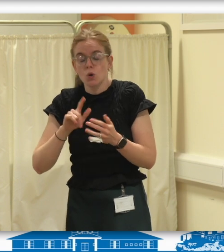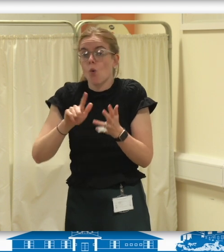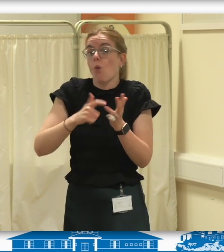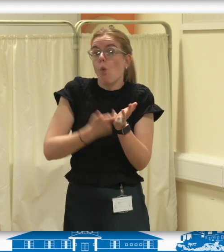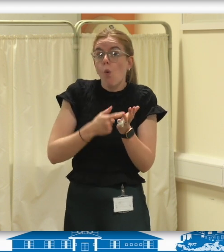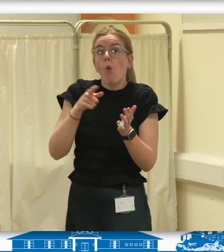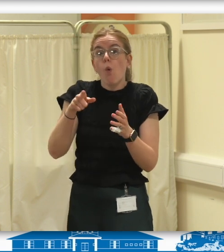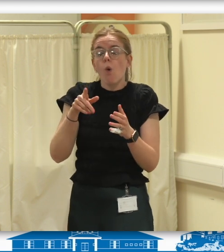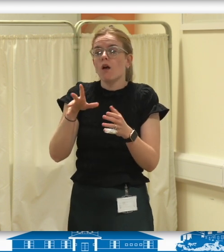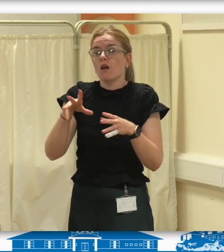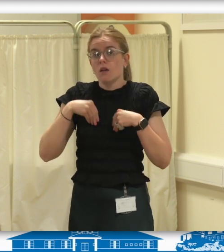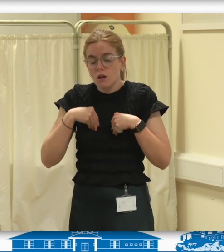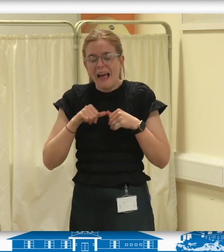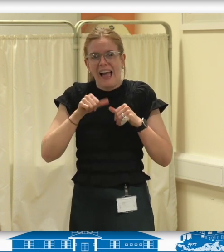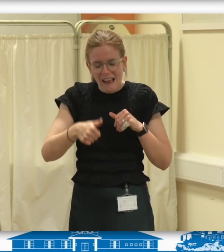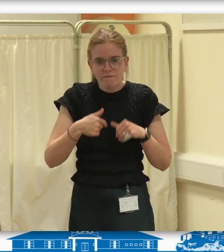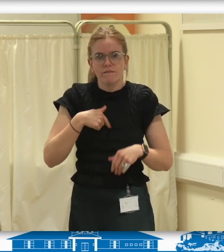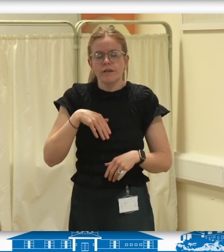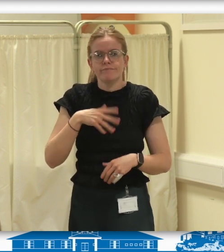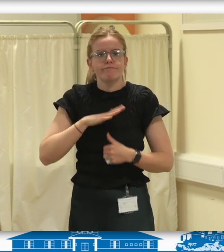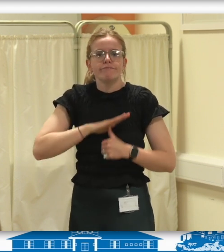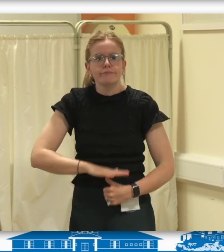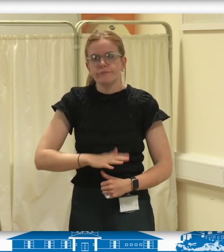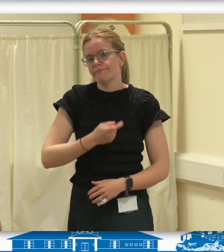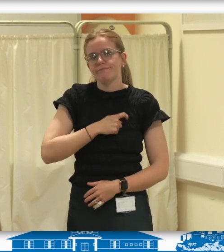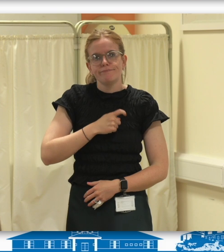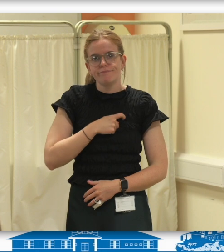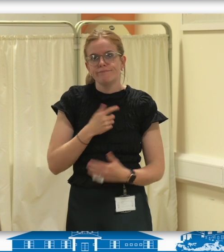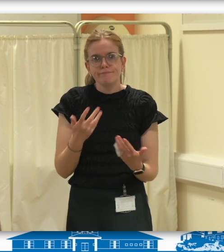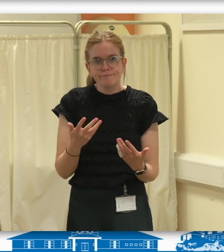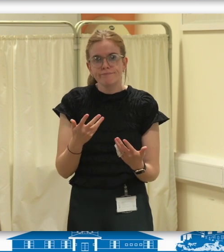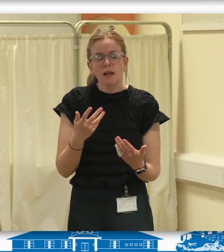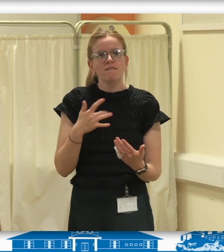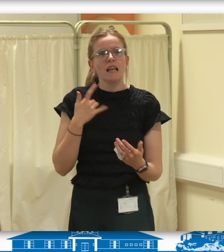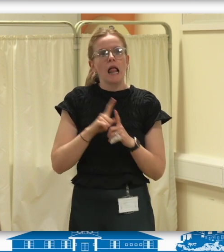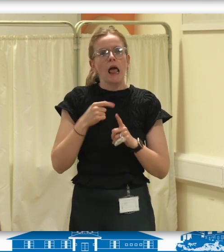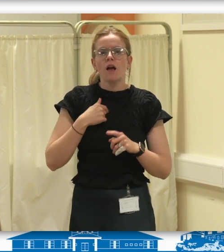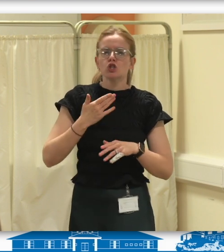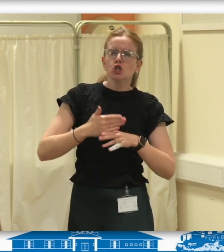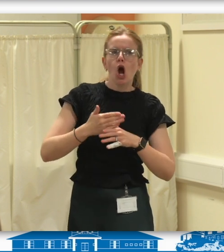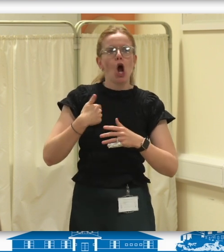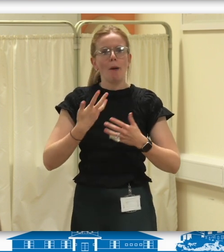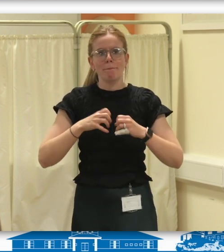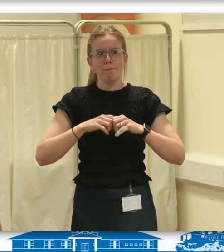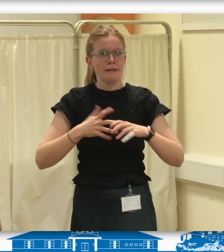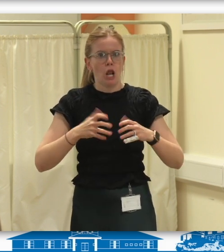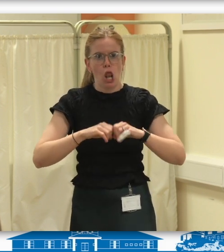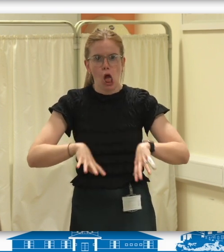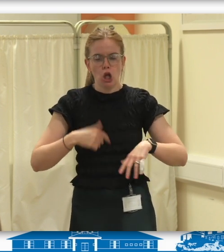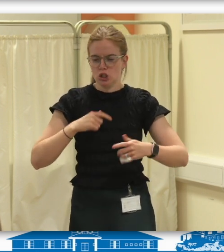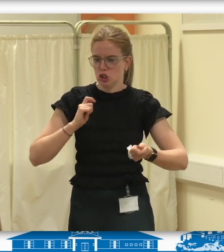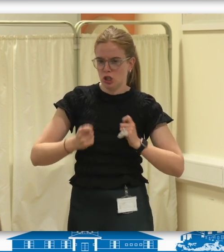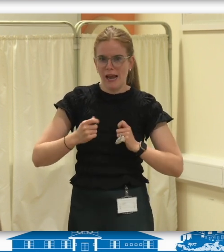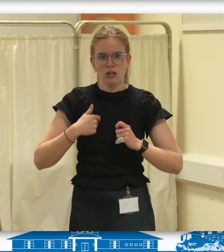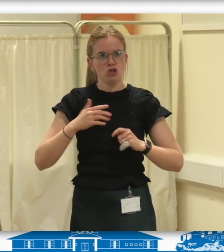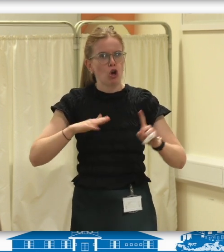chronic illness, decreased functional capacity and the associated loss of roles and dreams. There's often a grieving process